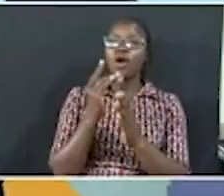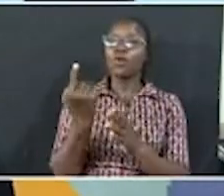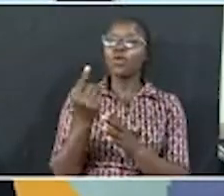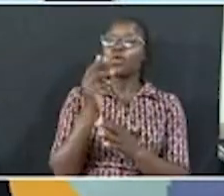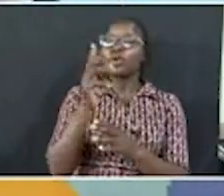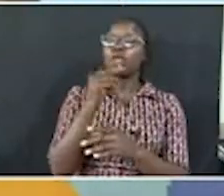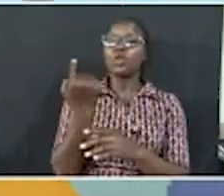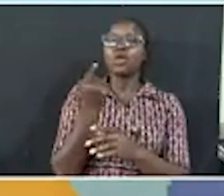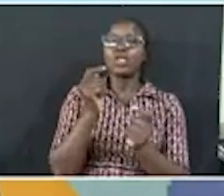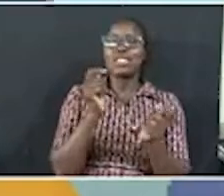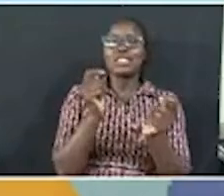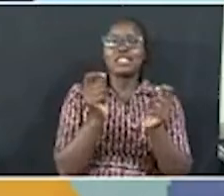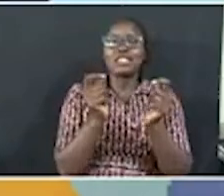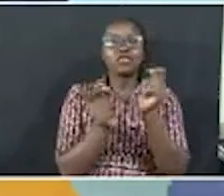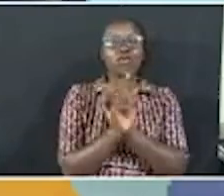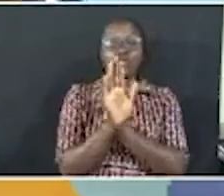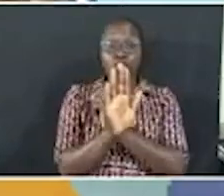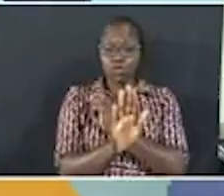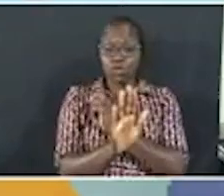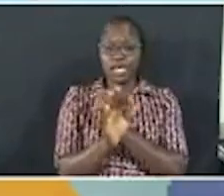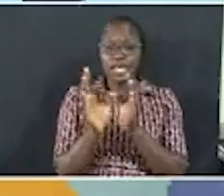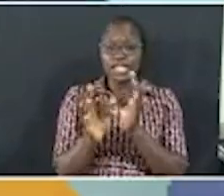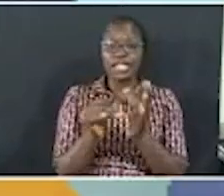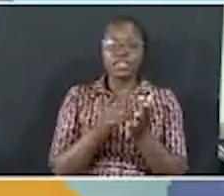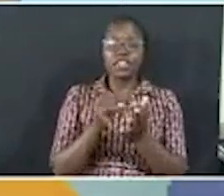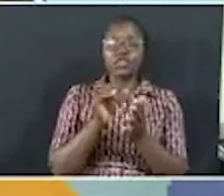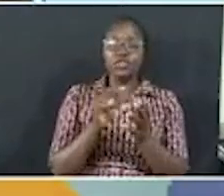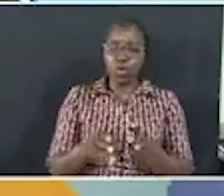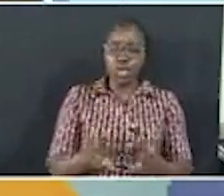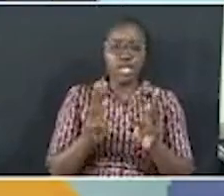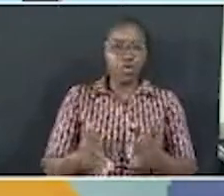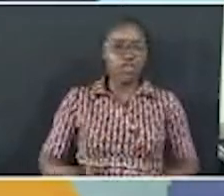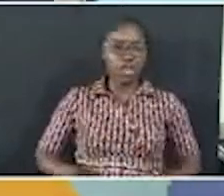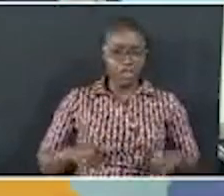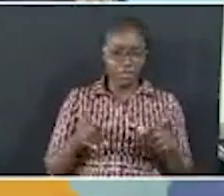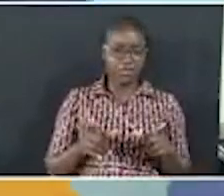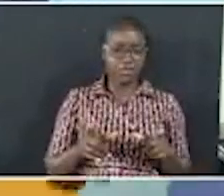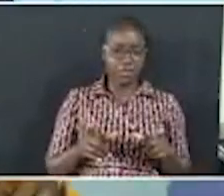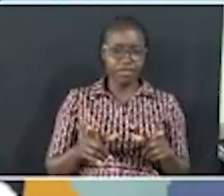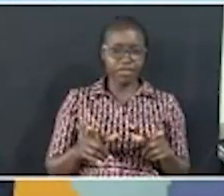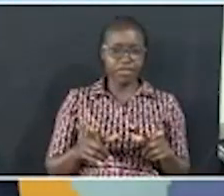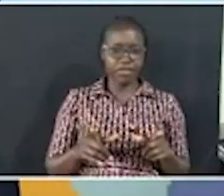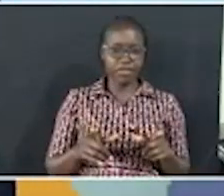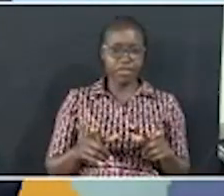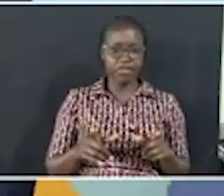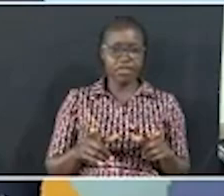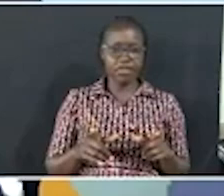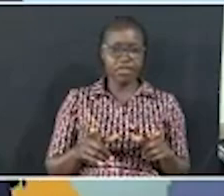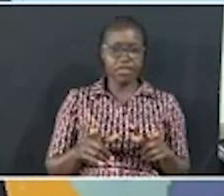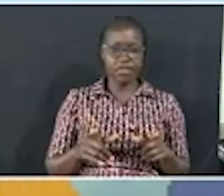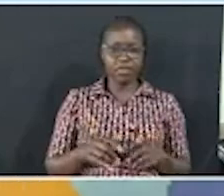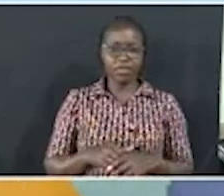only transform you if it is your way of life.